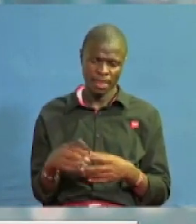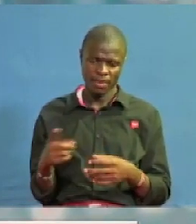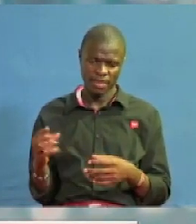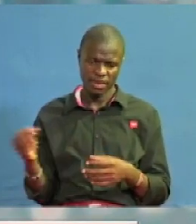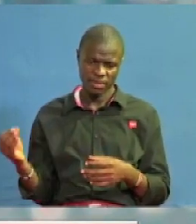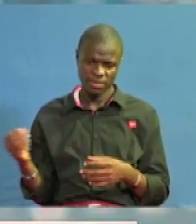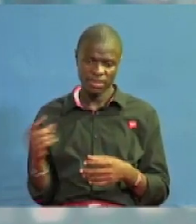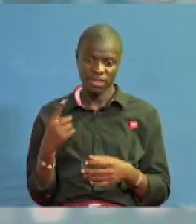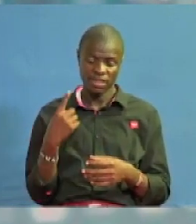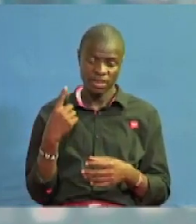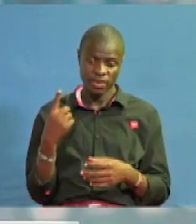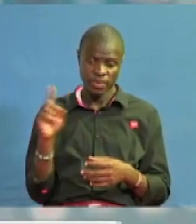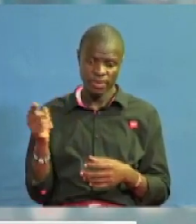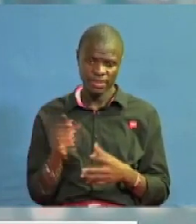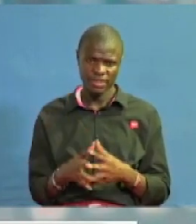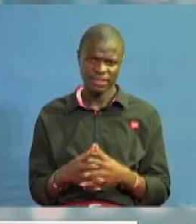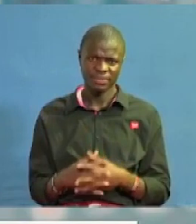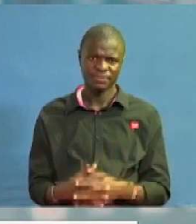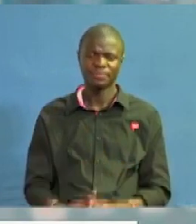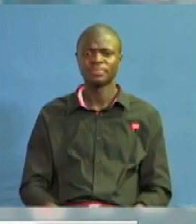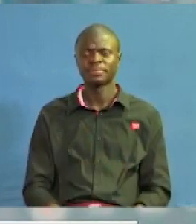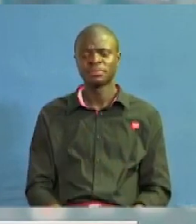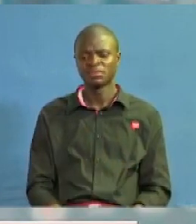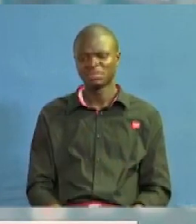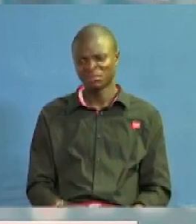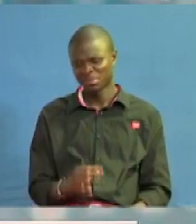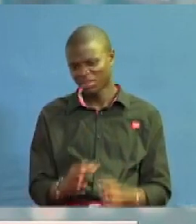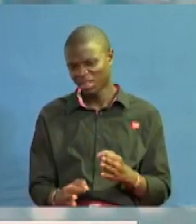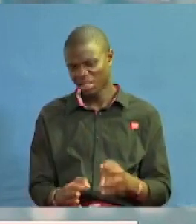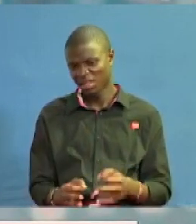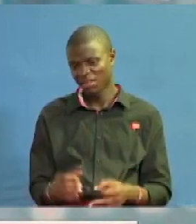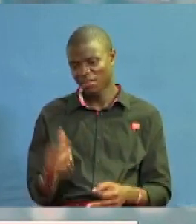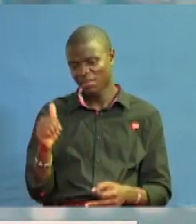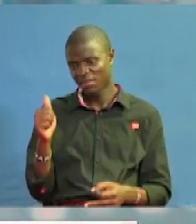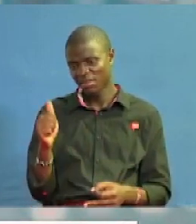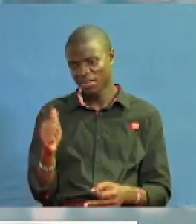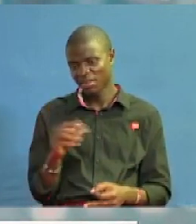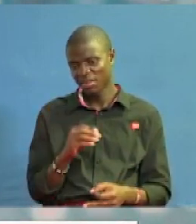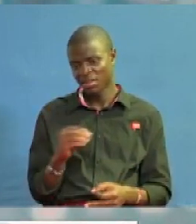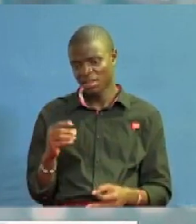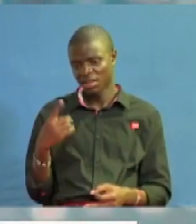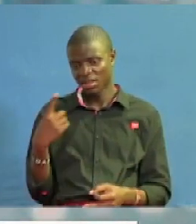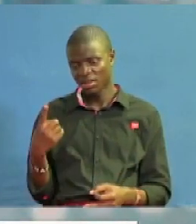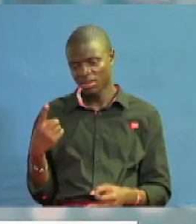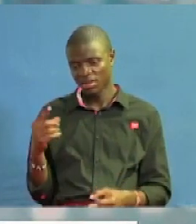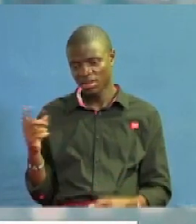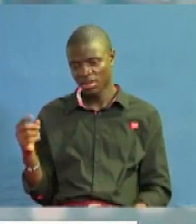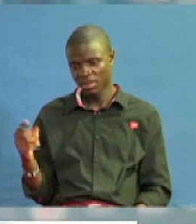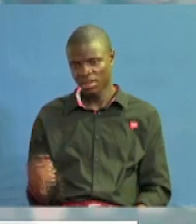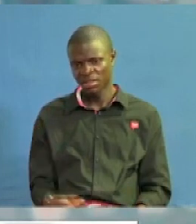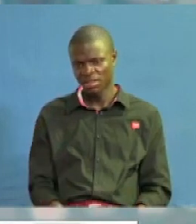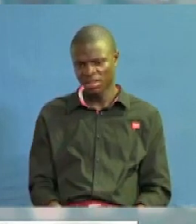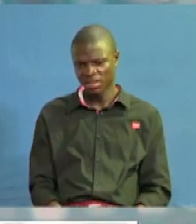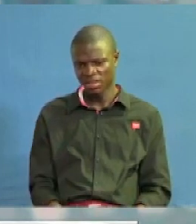need 1,000 because it is 10 times 100. All okay. right. If company A is trading at 1 shilling, so the stock